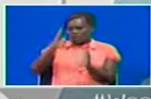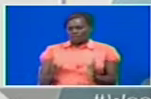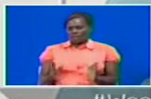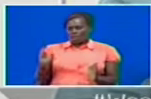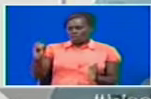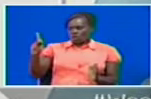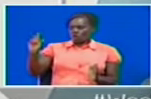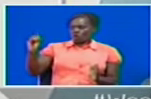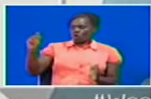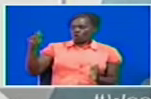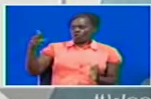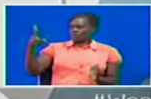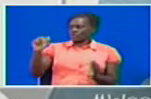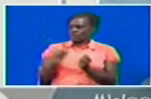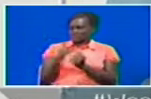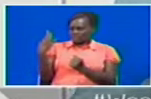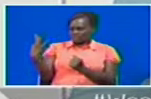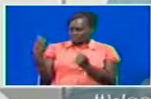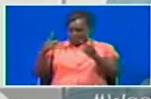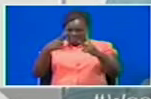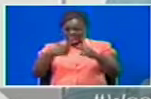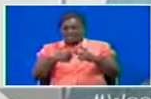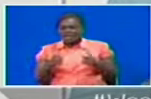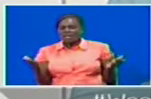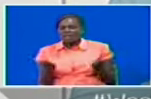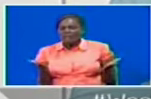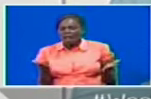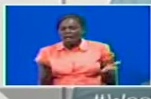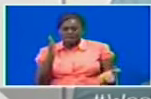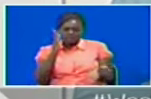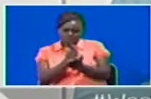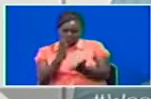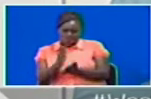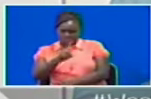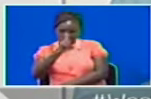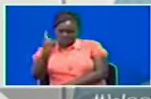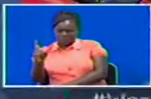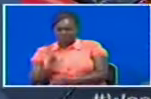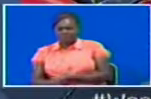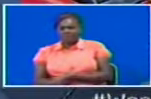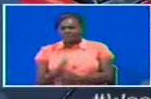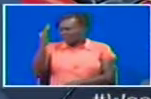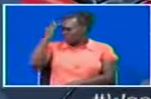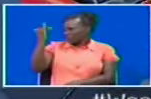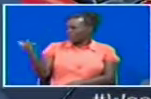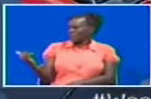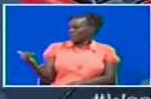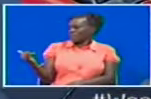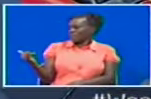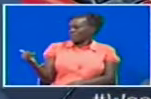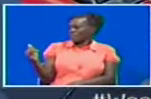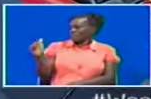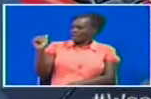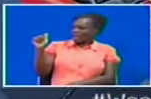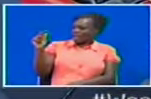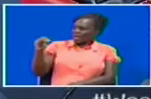Okoth Obado in 2013. So let's start from the obvious question. Why? Let's start with you, Mrs. Anyango.